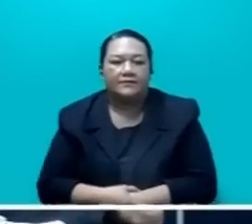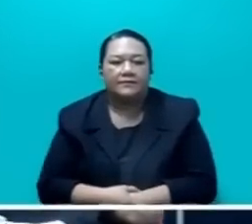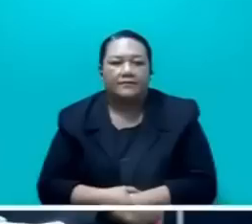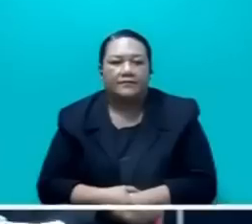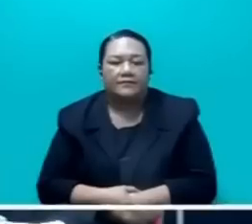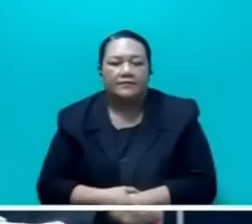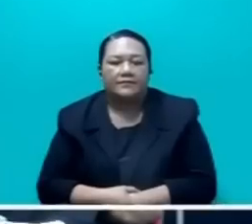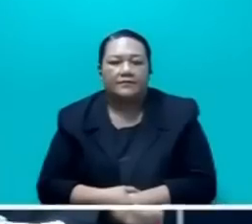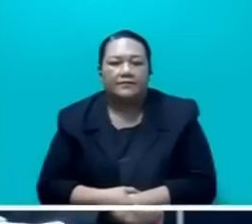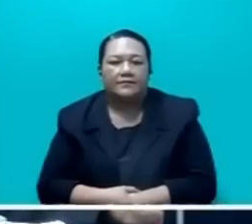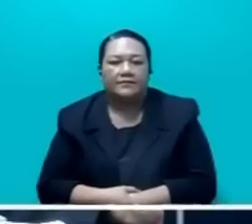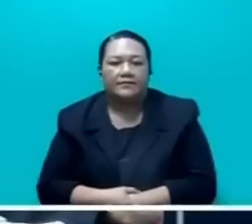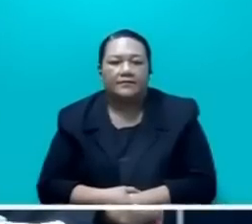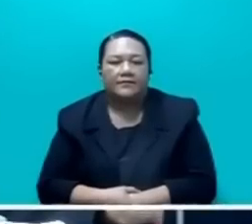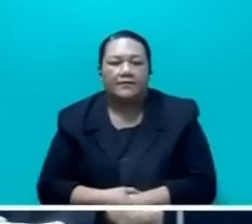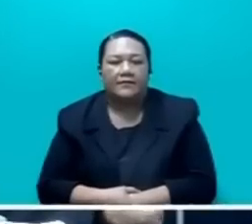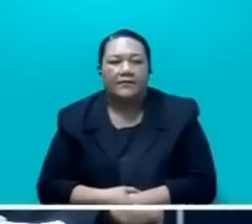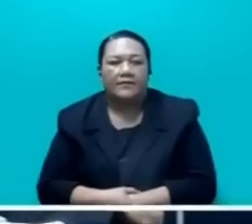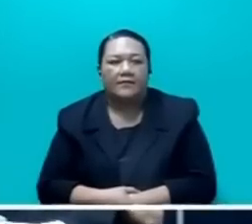nengai.